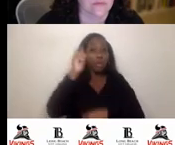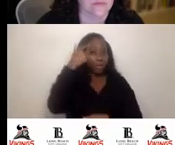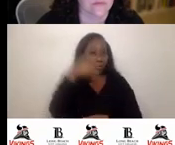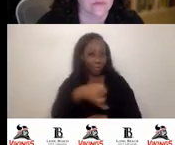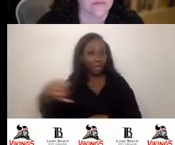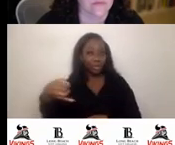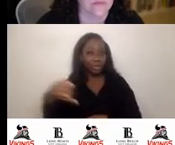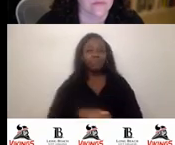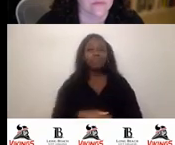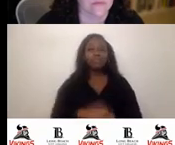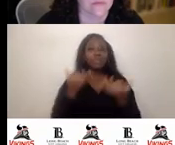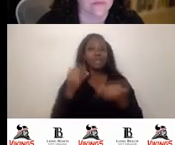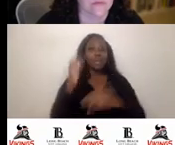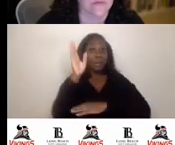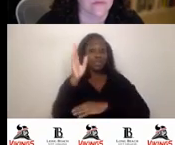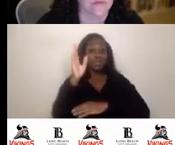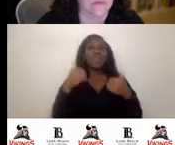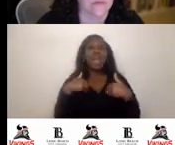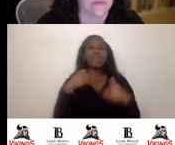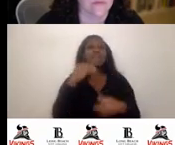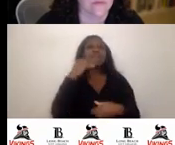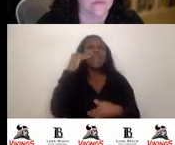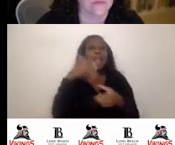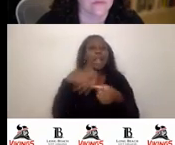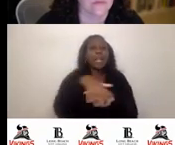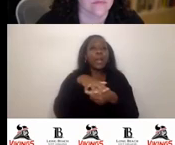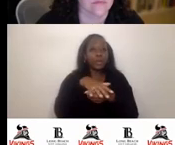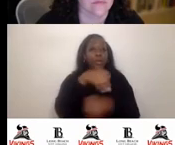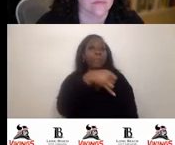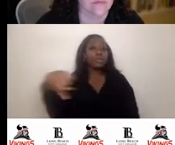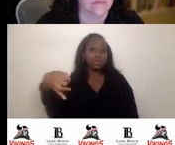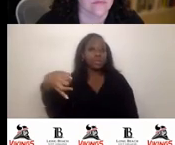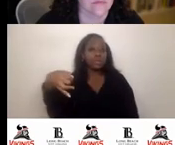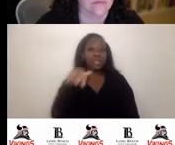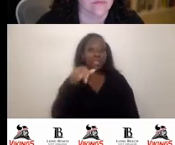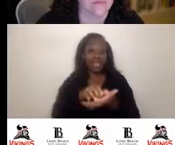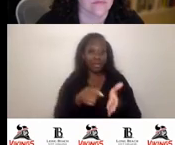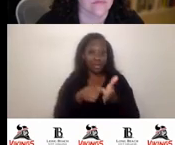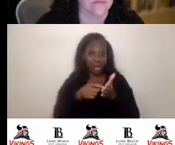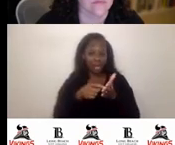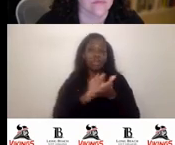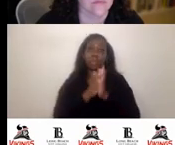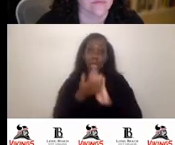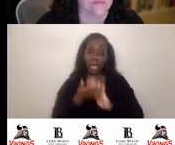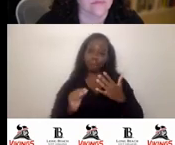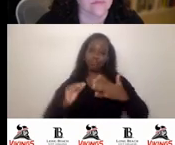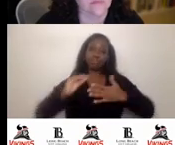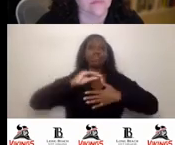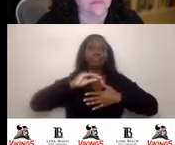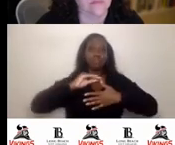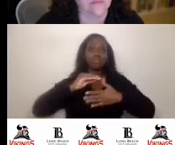our presentation, we have neighborhood boundaries, which are a criteria that has been elevated throughout this process. And so the board